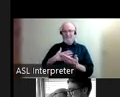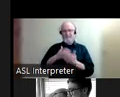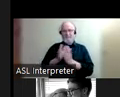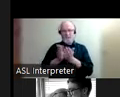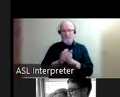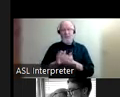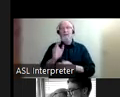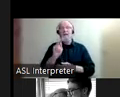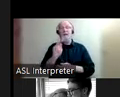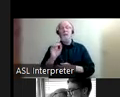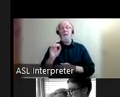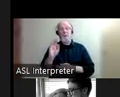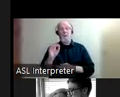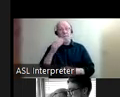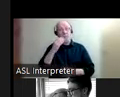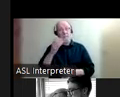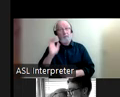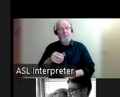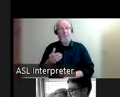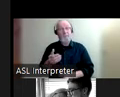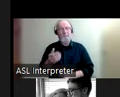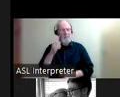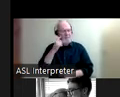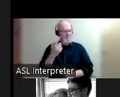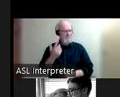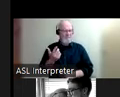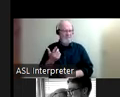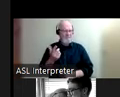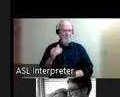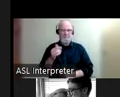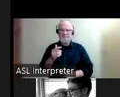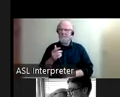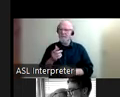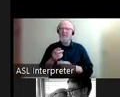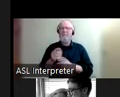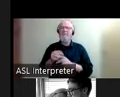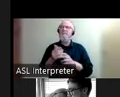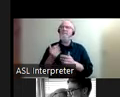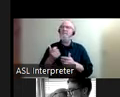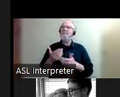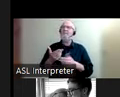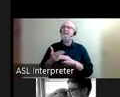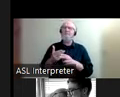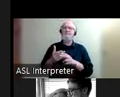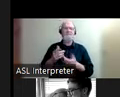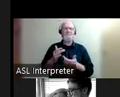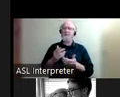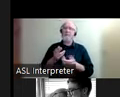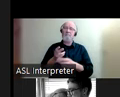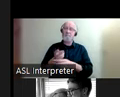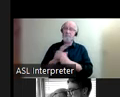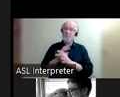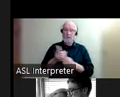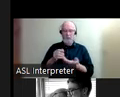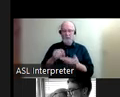Kobo is awesome for that, because it's just I think it's Borrow Now. I'm trying to remember from my Kobo. You just click on it, you